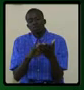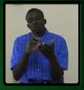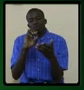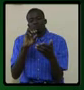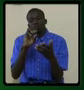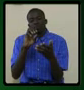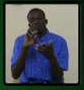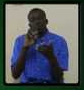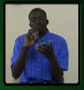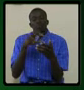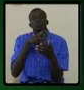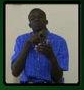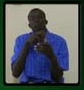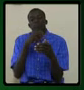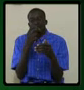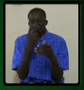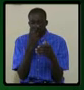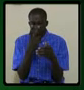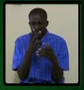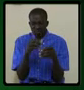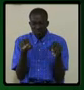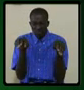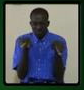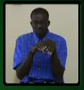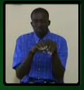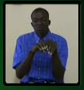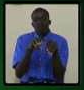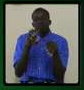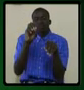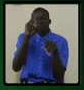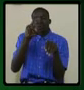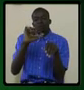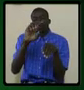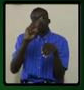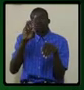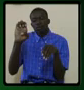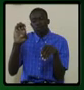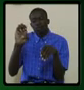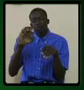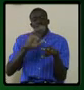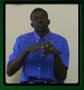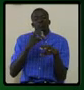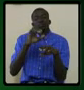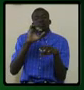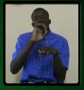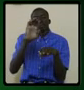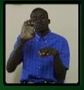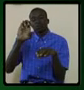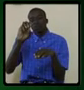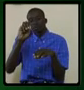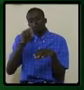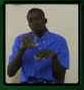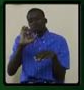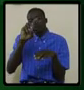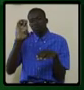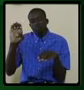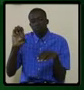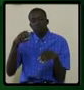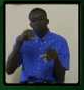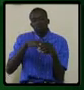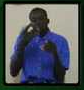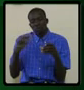following. In oxygen, they formed an oxide, for example, iron oxide. In